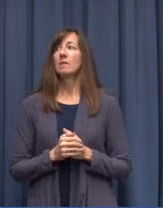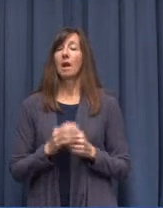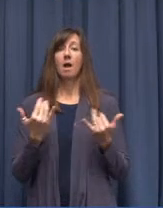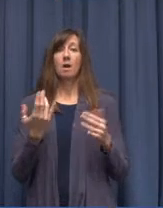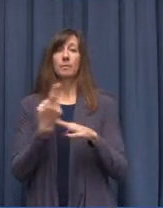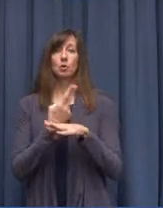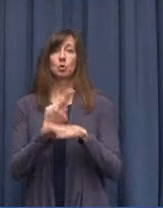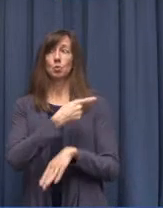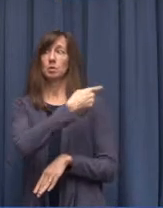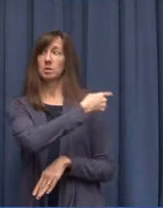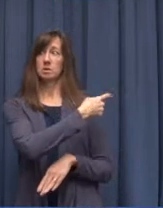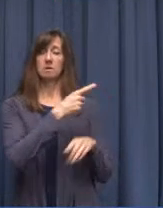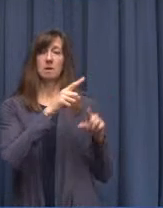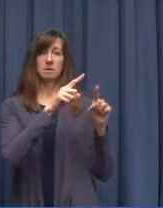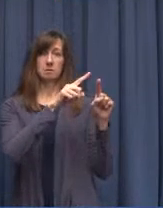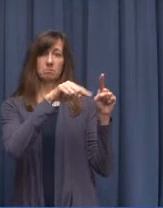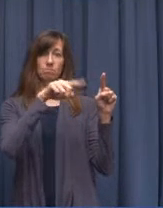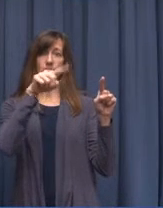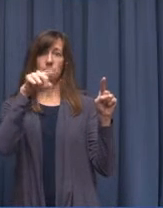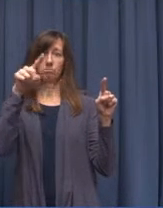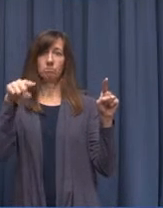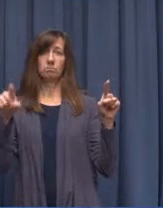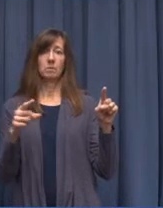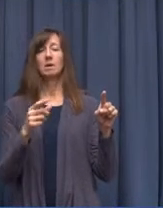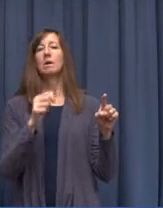graph rather than the one on the screen.